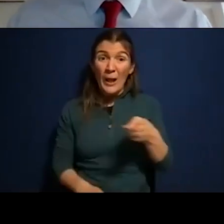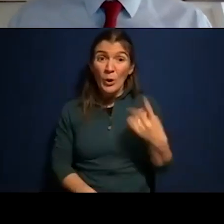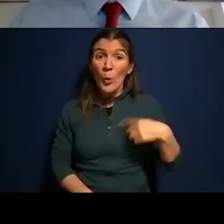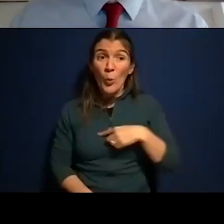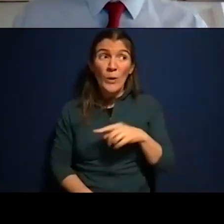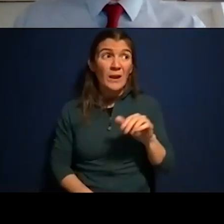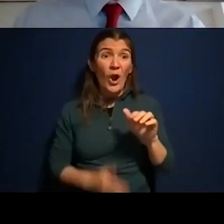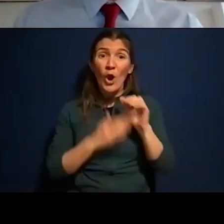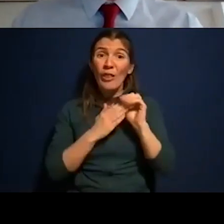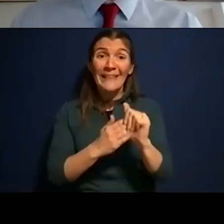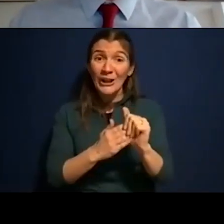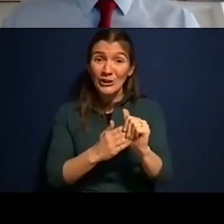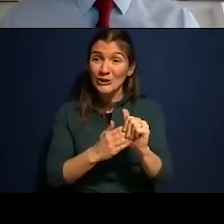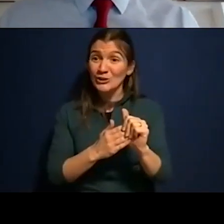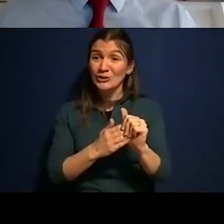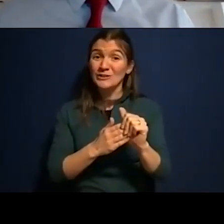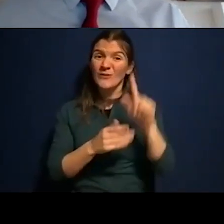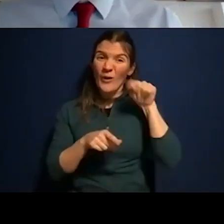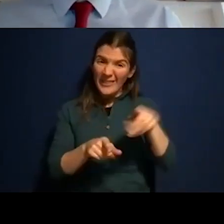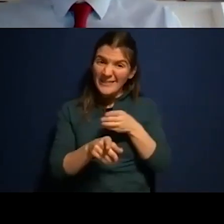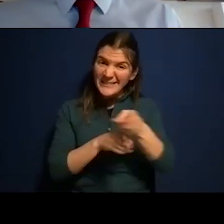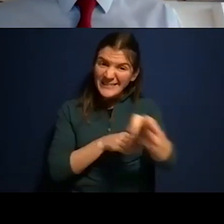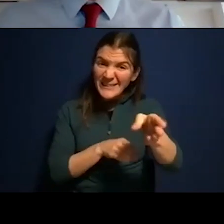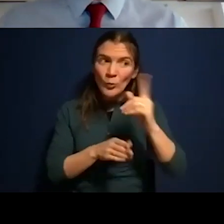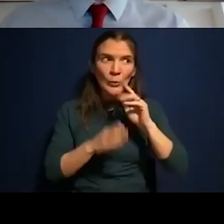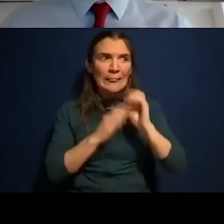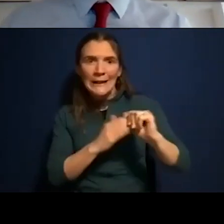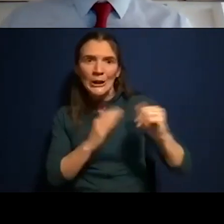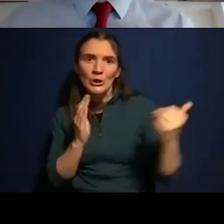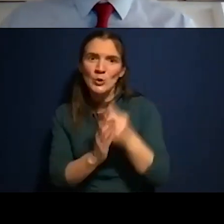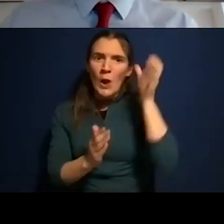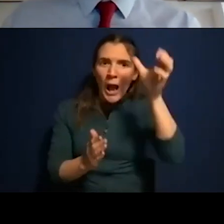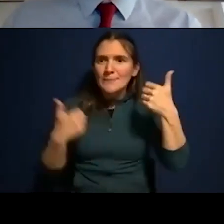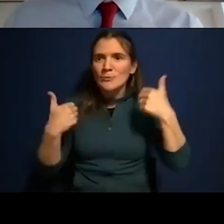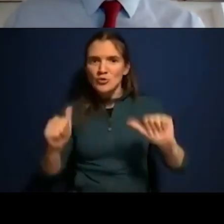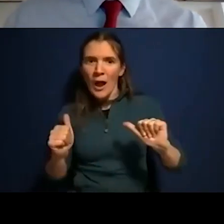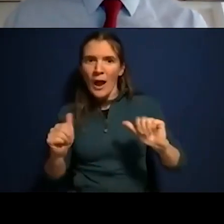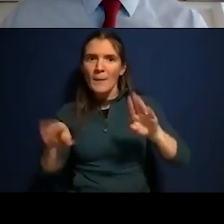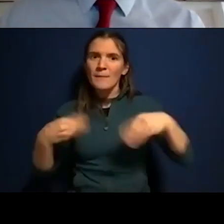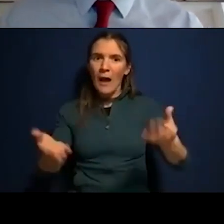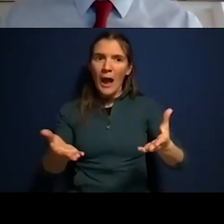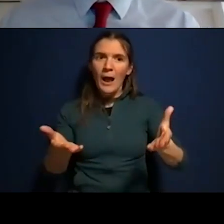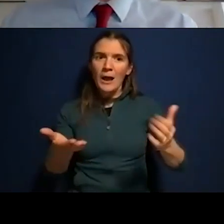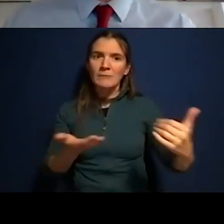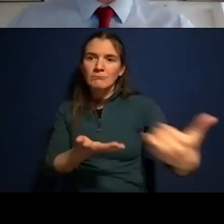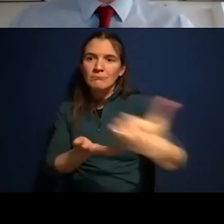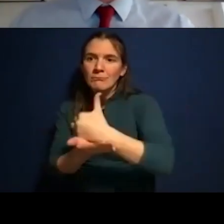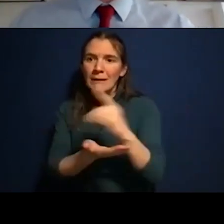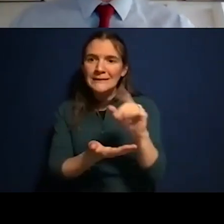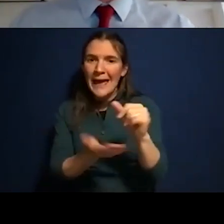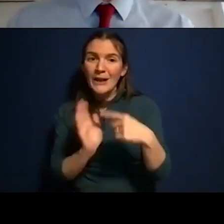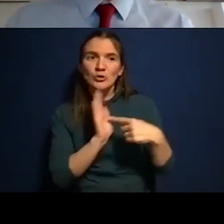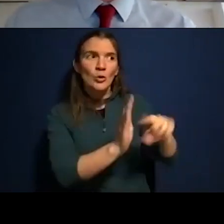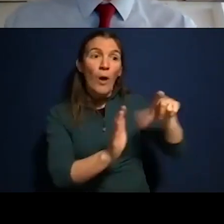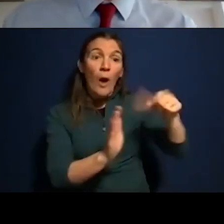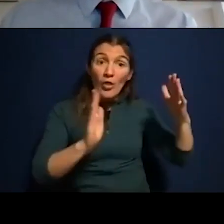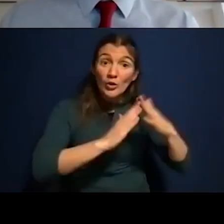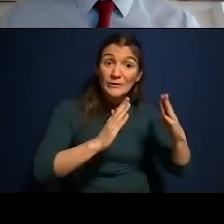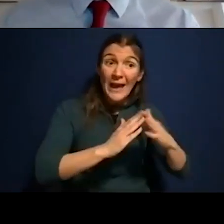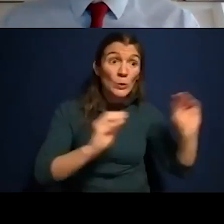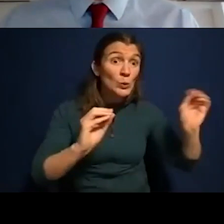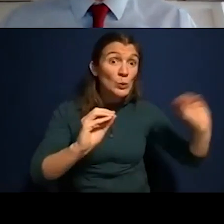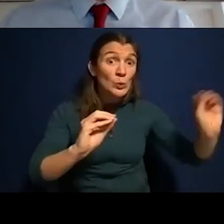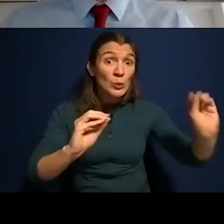leaders in this particular area, and we have an opportunity to provide data and information for other communities who don't